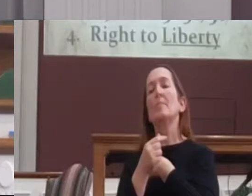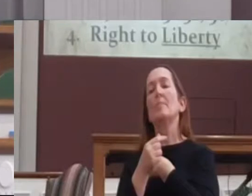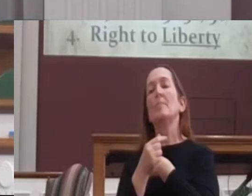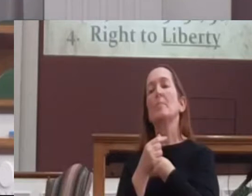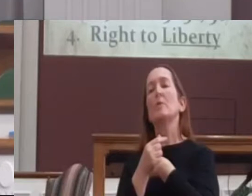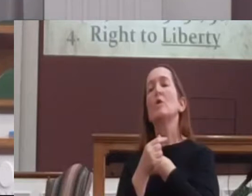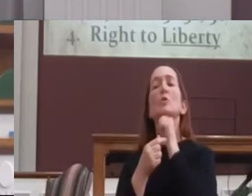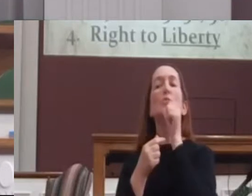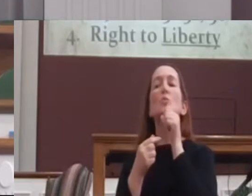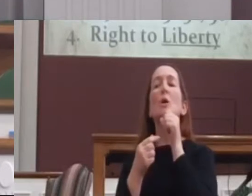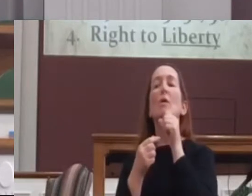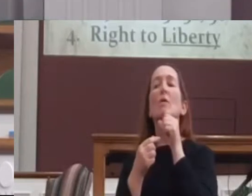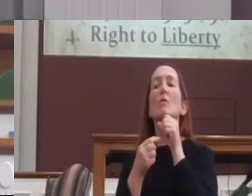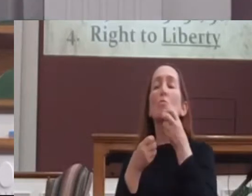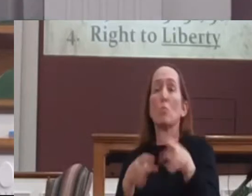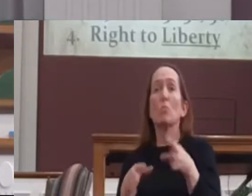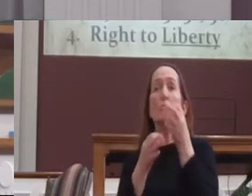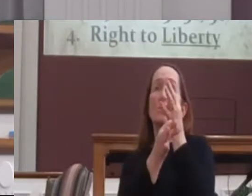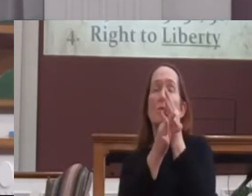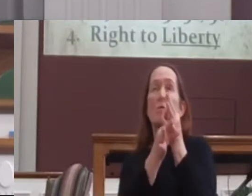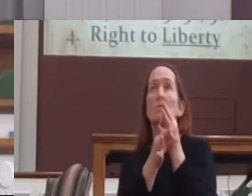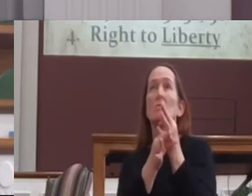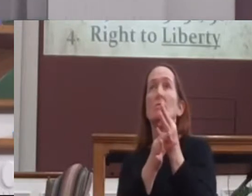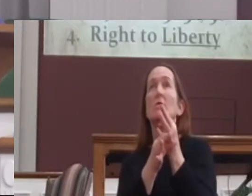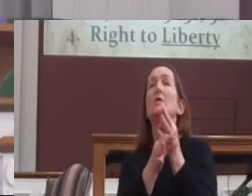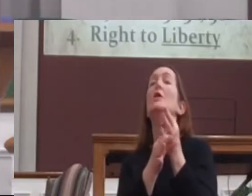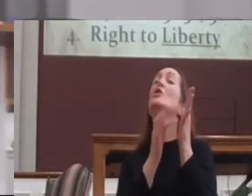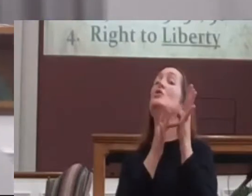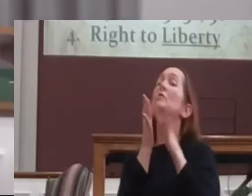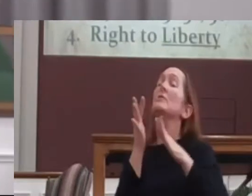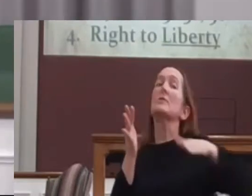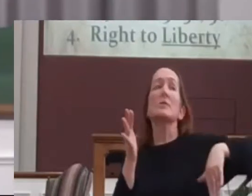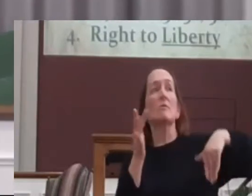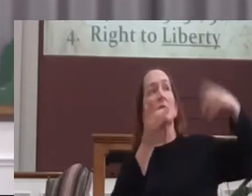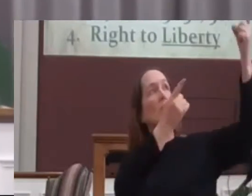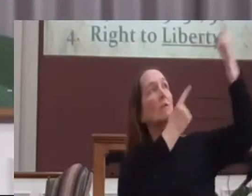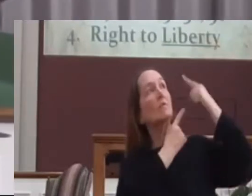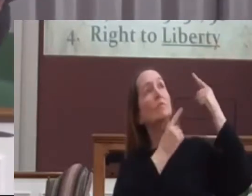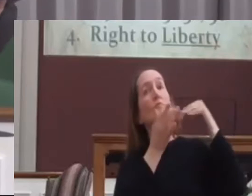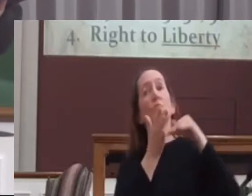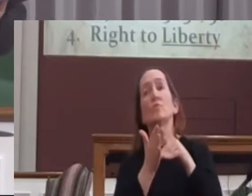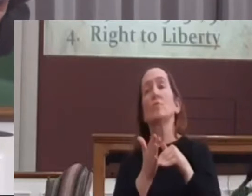What are we willing to do to hold on to what we've been given? Do not lose heart.